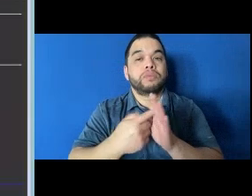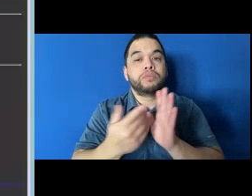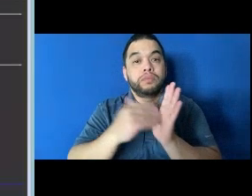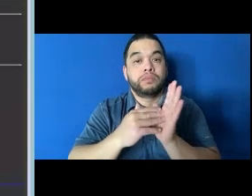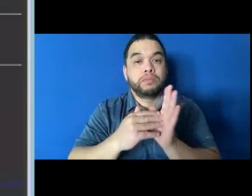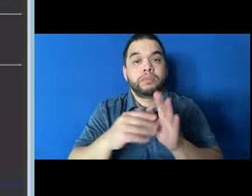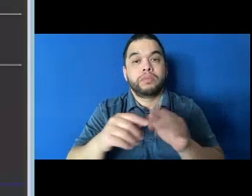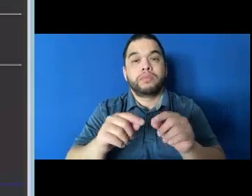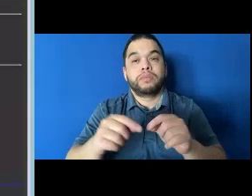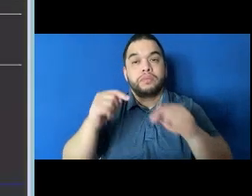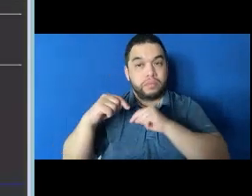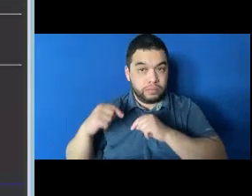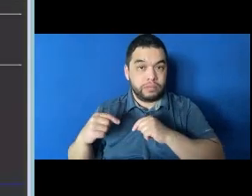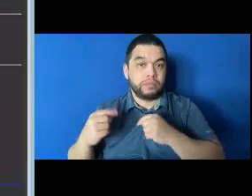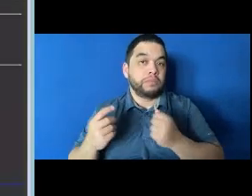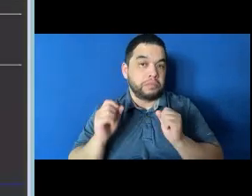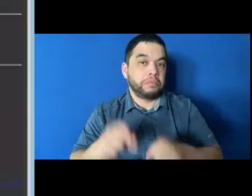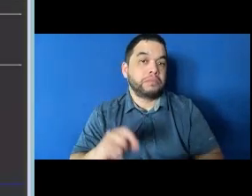video.